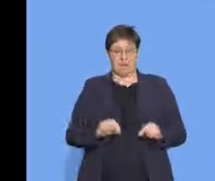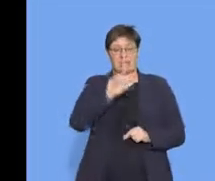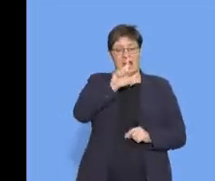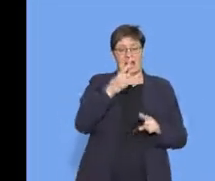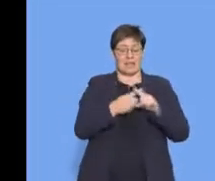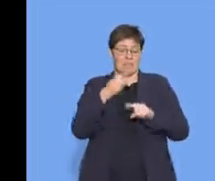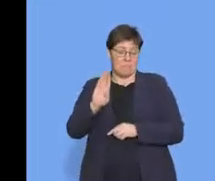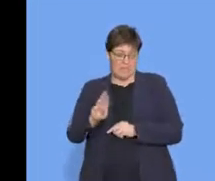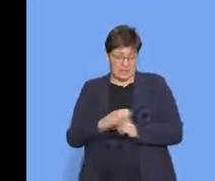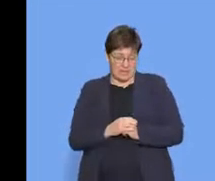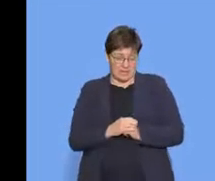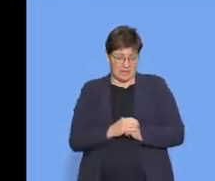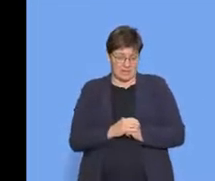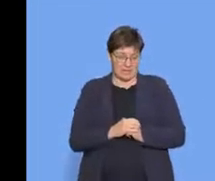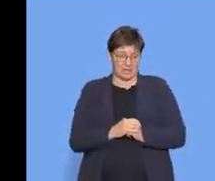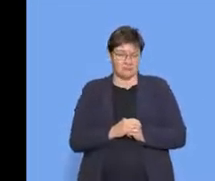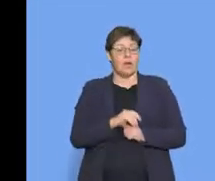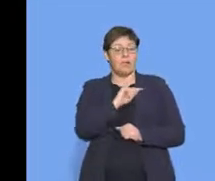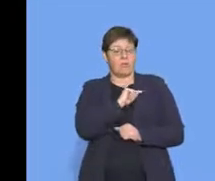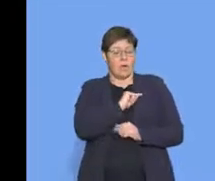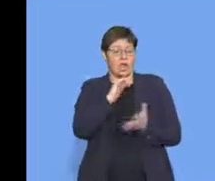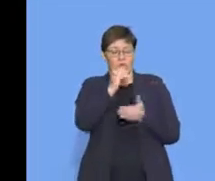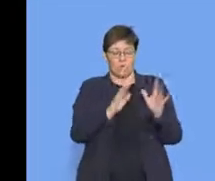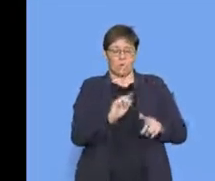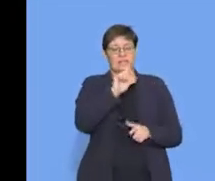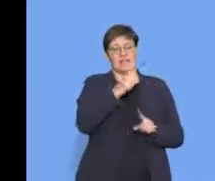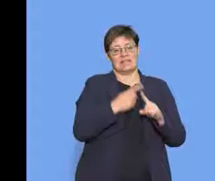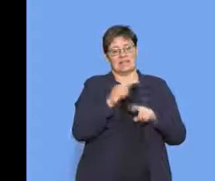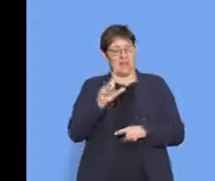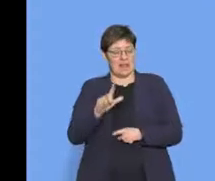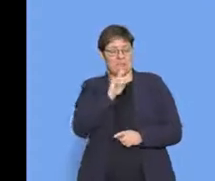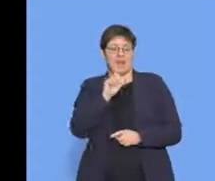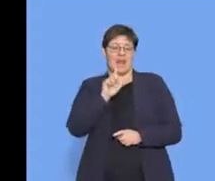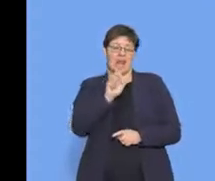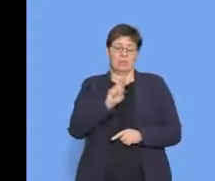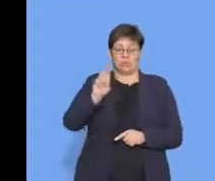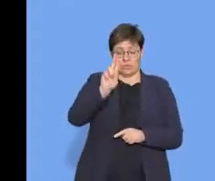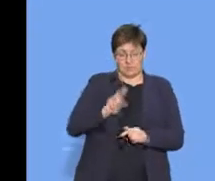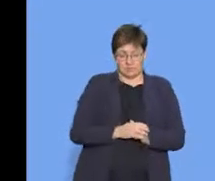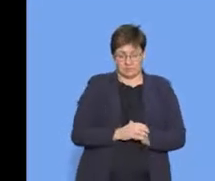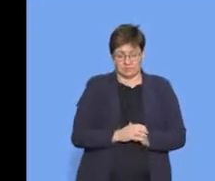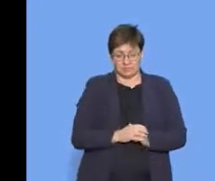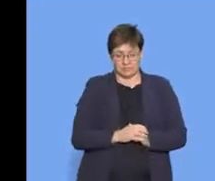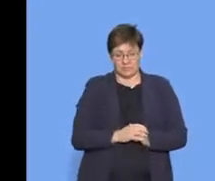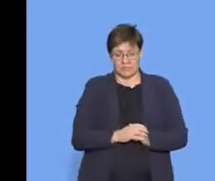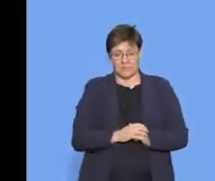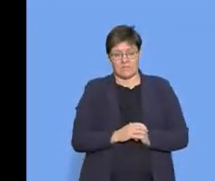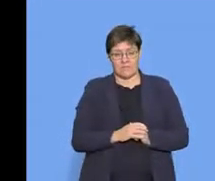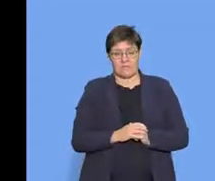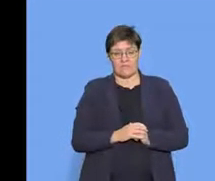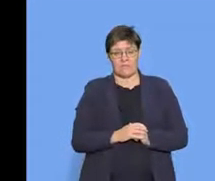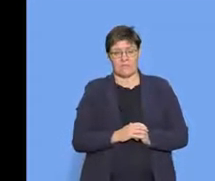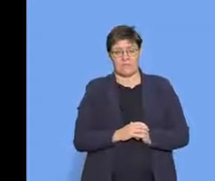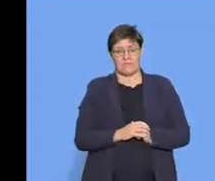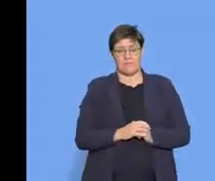it's not the same distance, essentially, but because it is a cube, it's made up of squares, so it's length times length, which is length